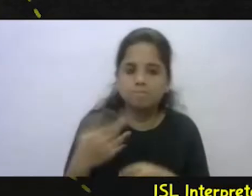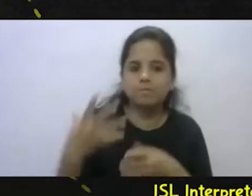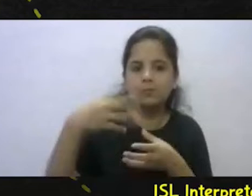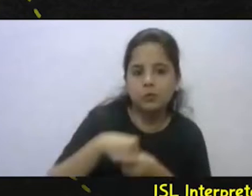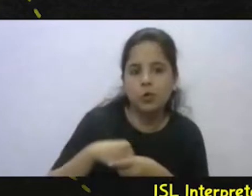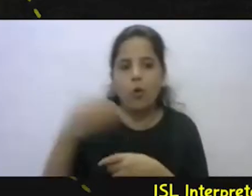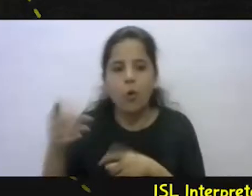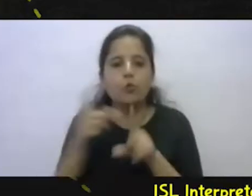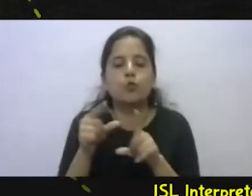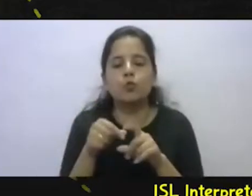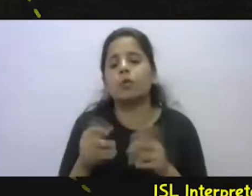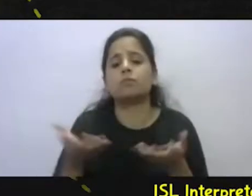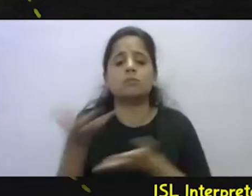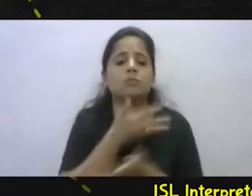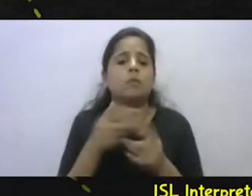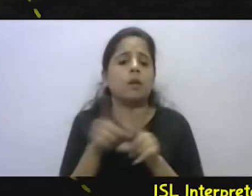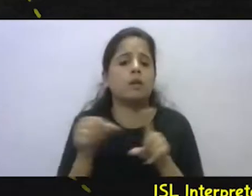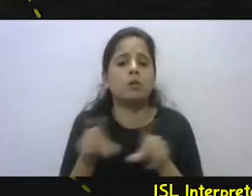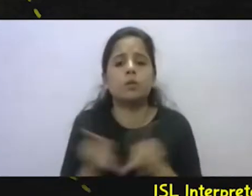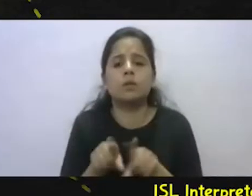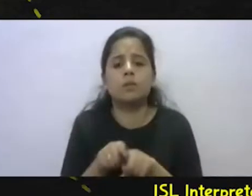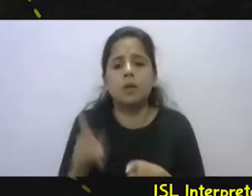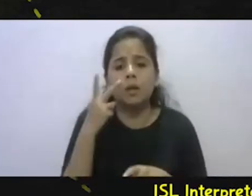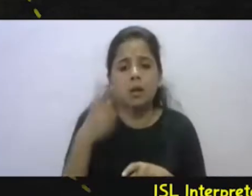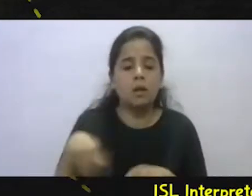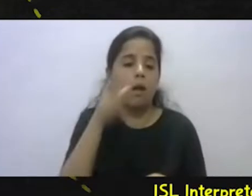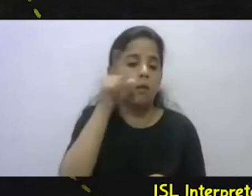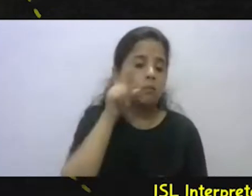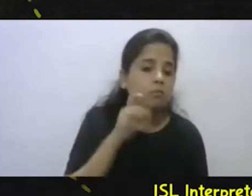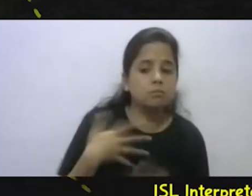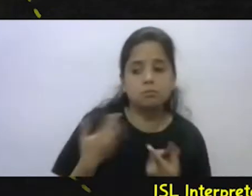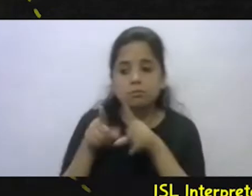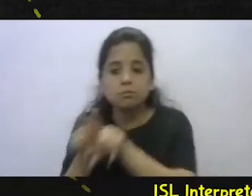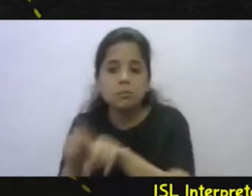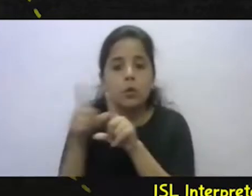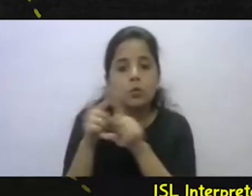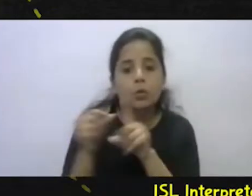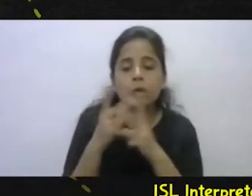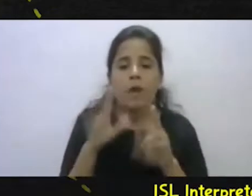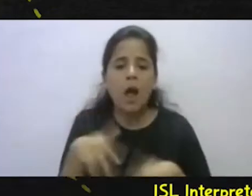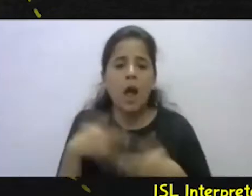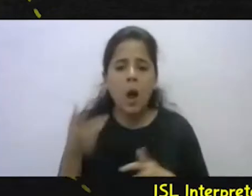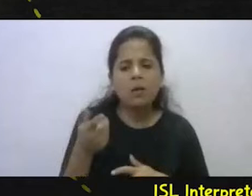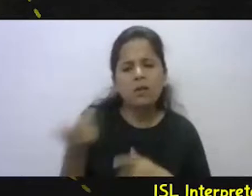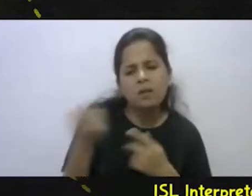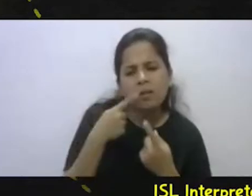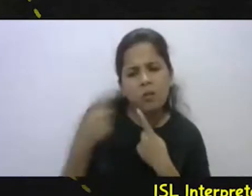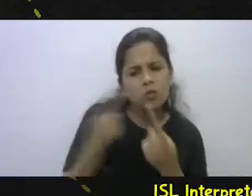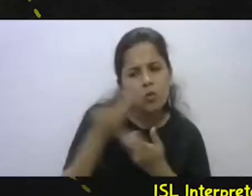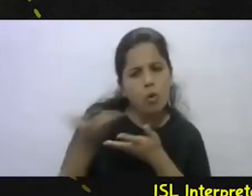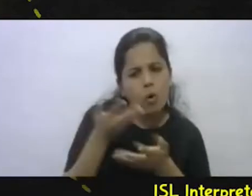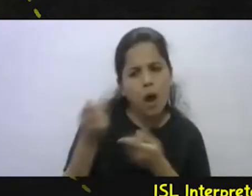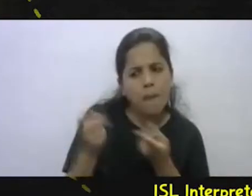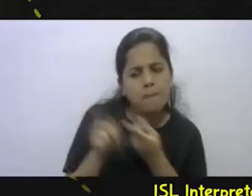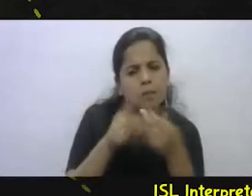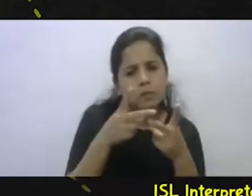then those conversations are also around sex and intimacy, and then you say like what kind of conversations are happening. So